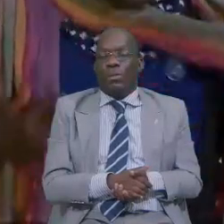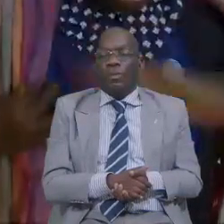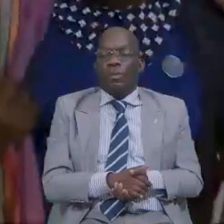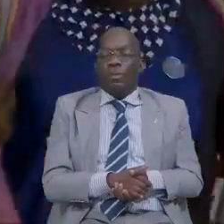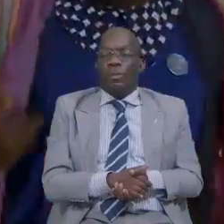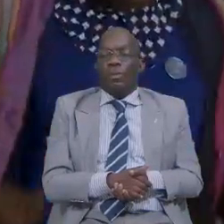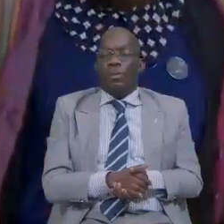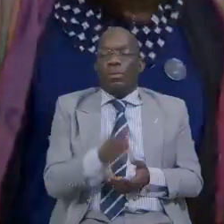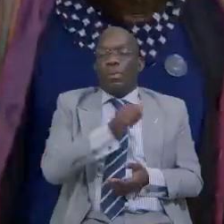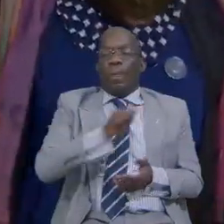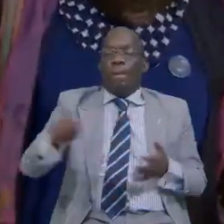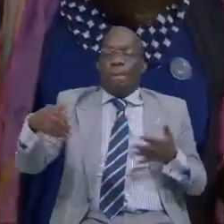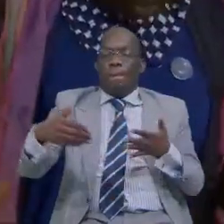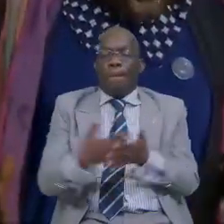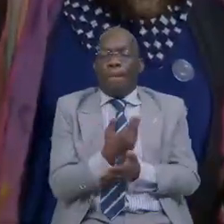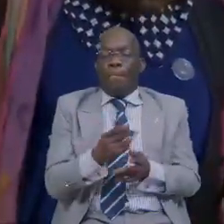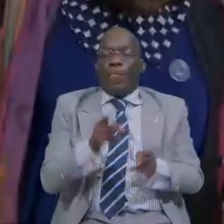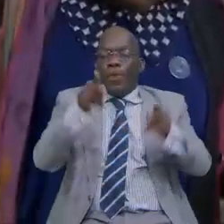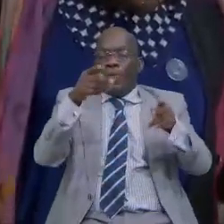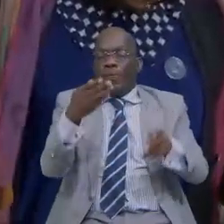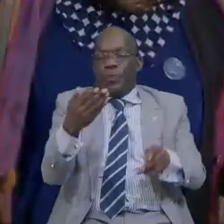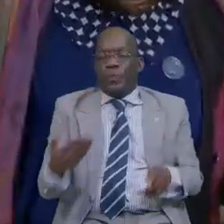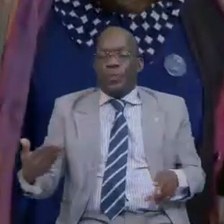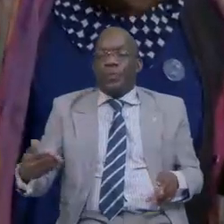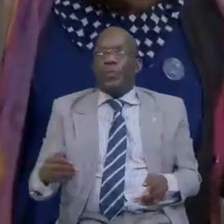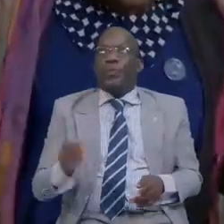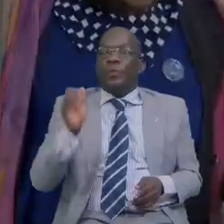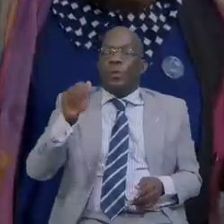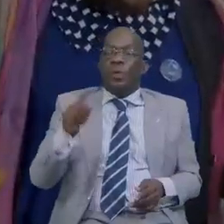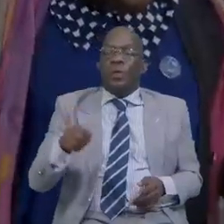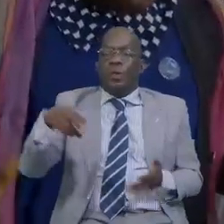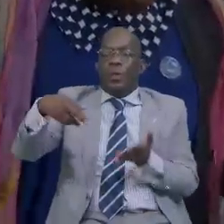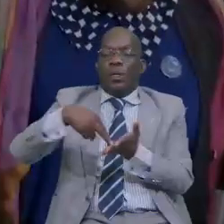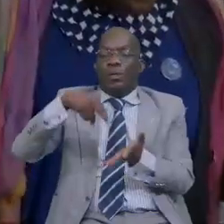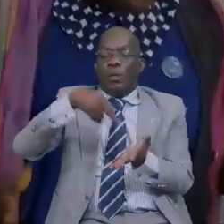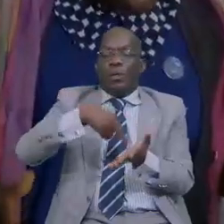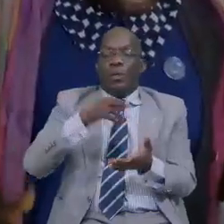A new vessel, yes, an ambassador.